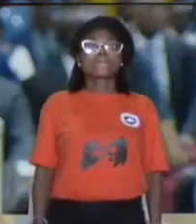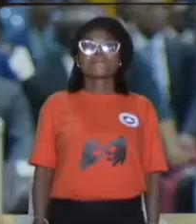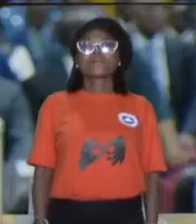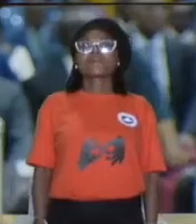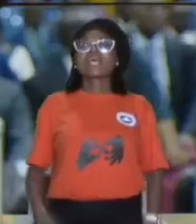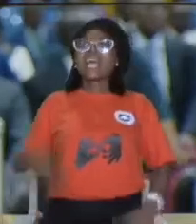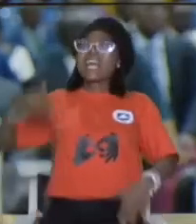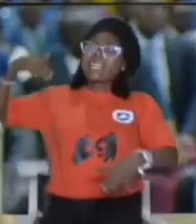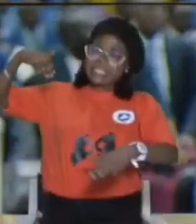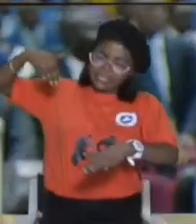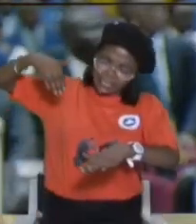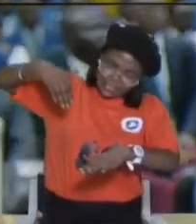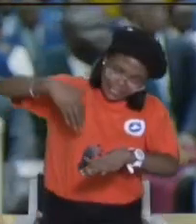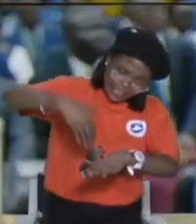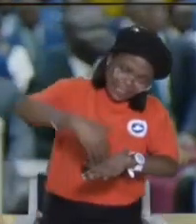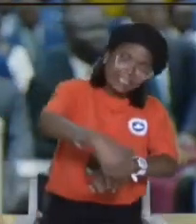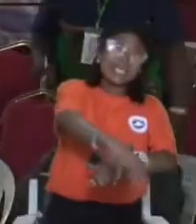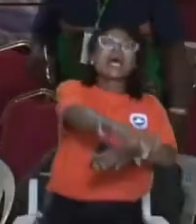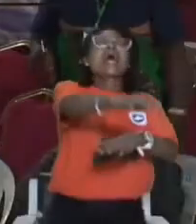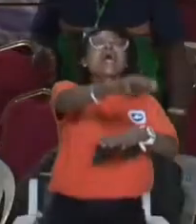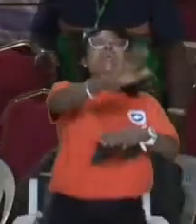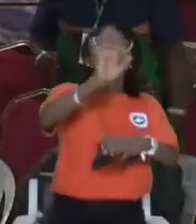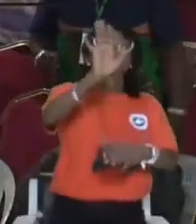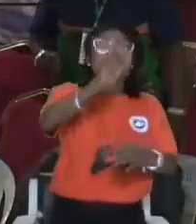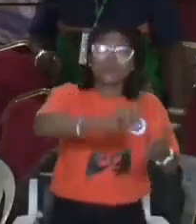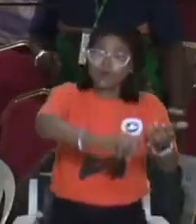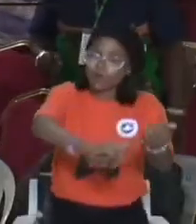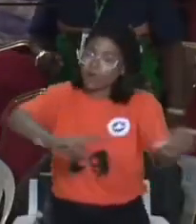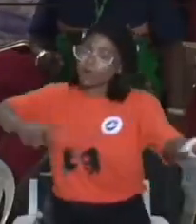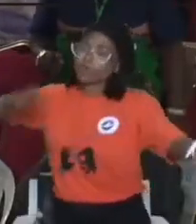Send the rod of fire tonight